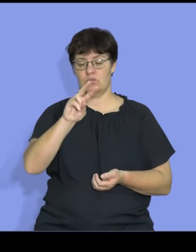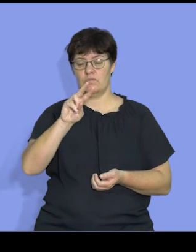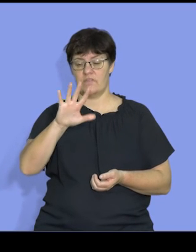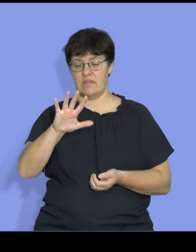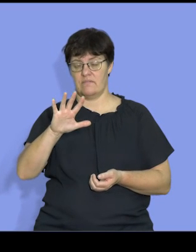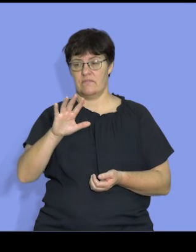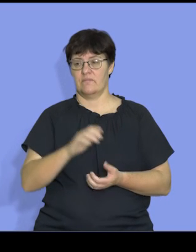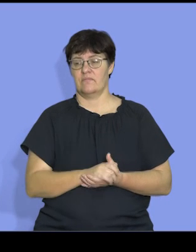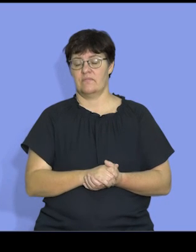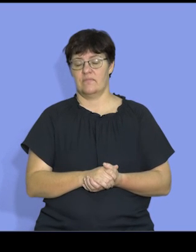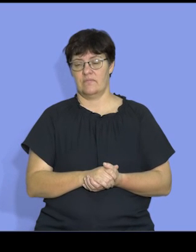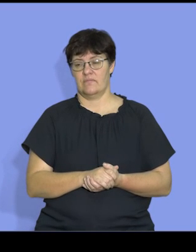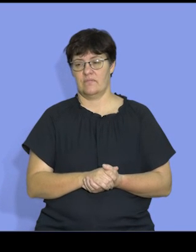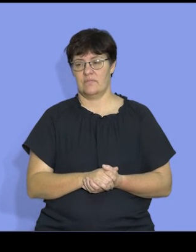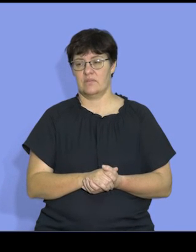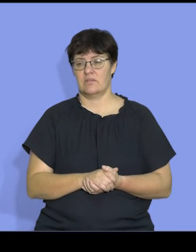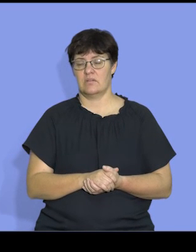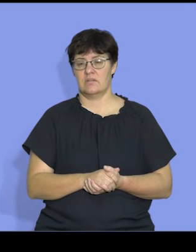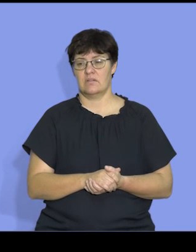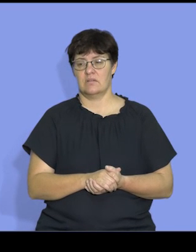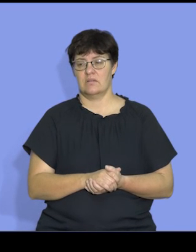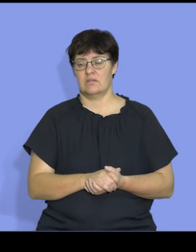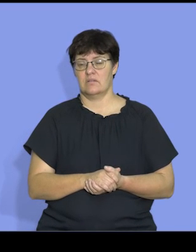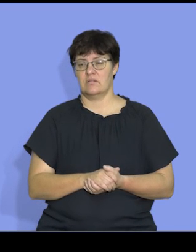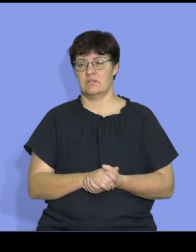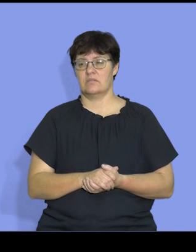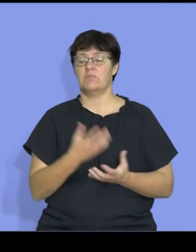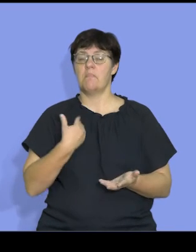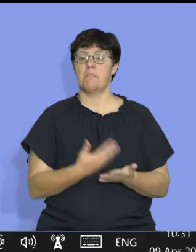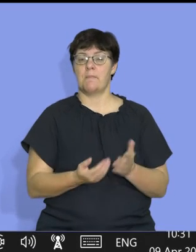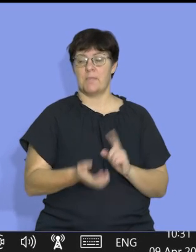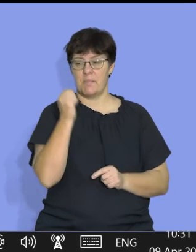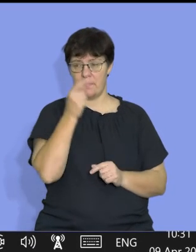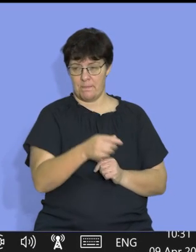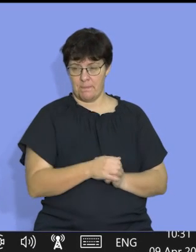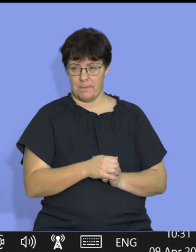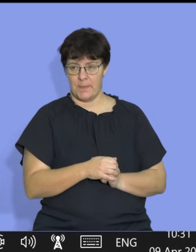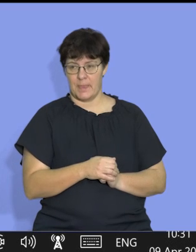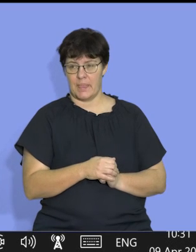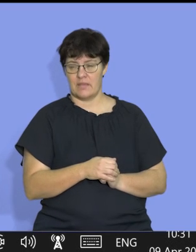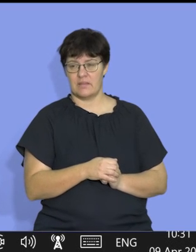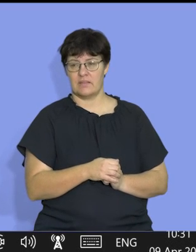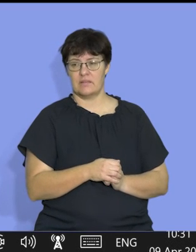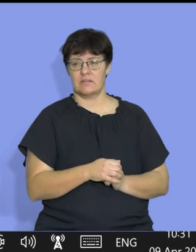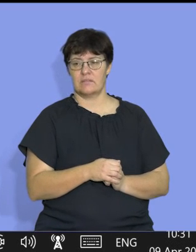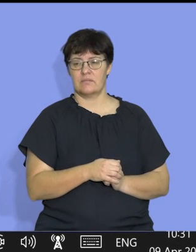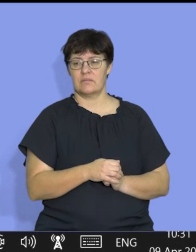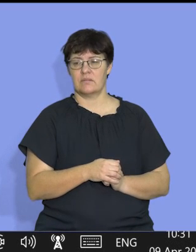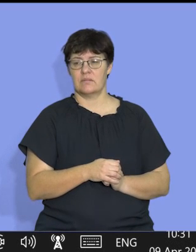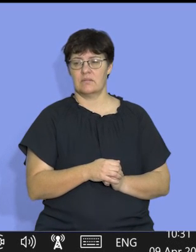0.025, okay? So we are able to determine that by saying,